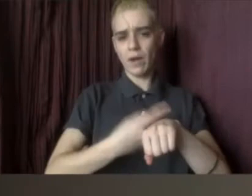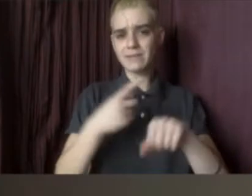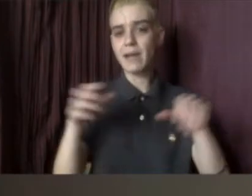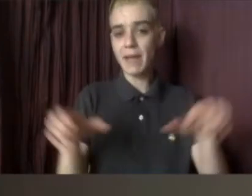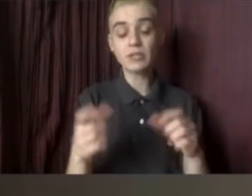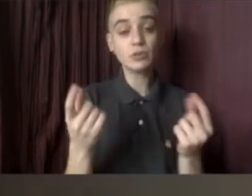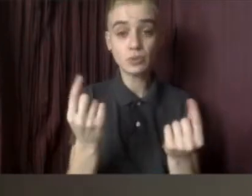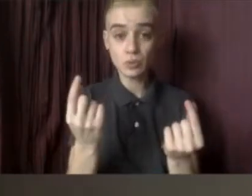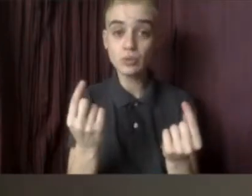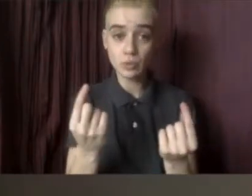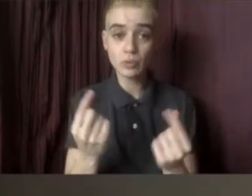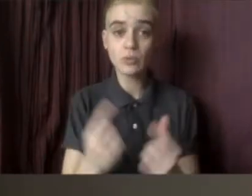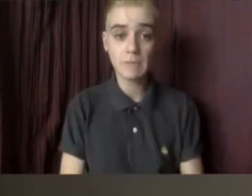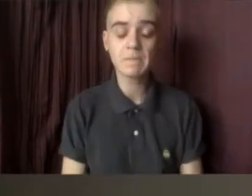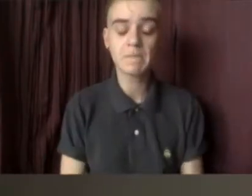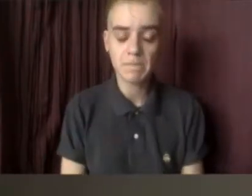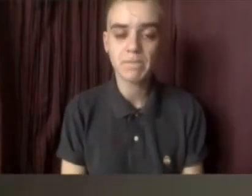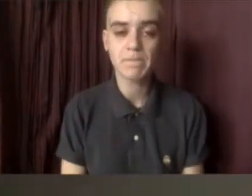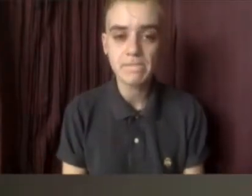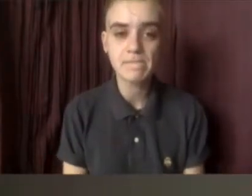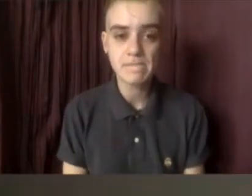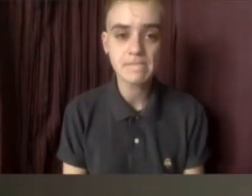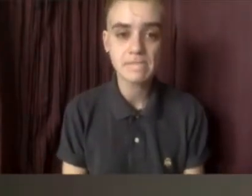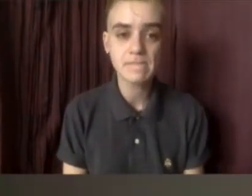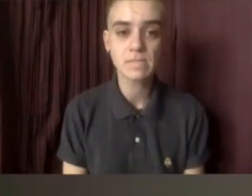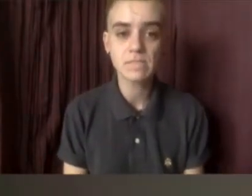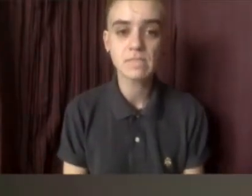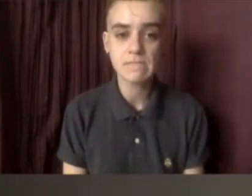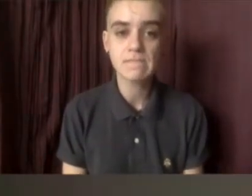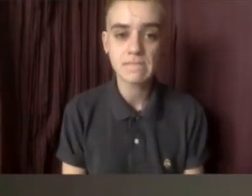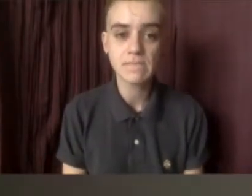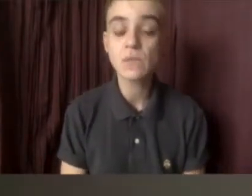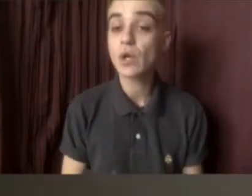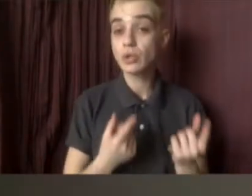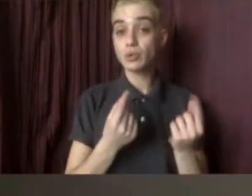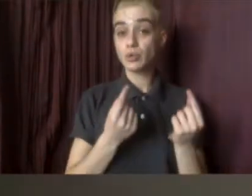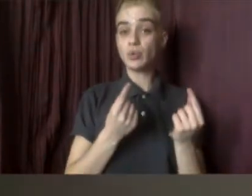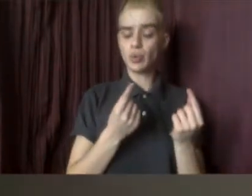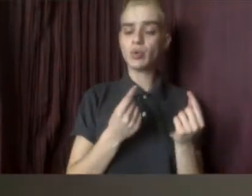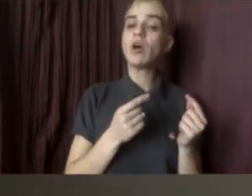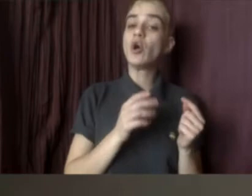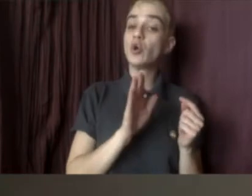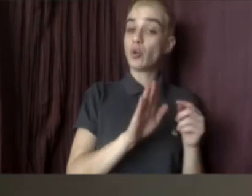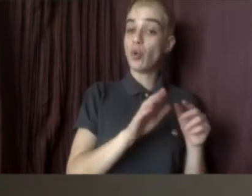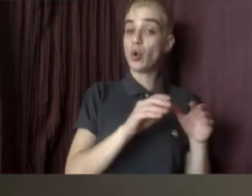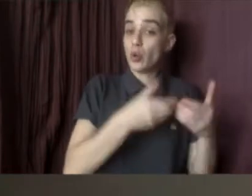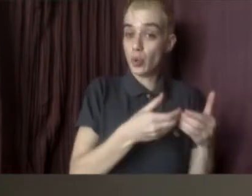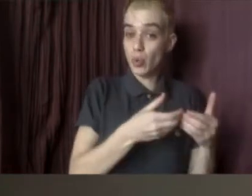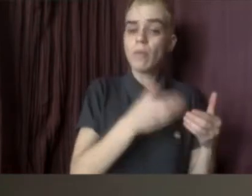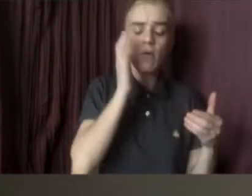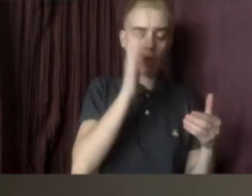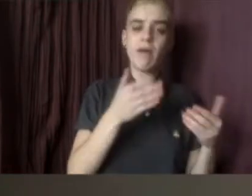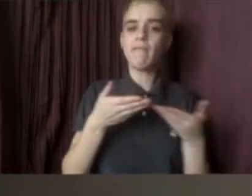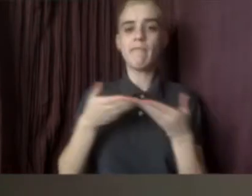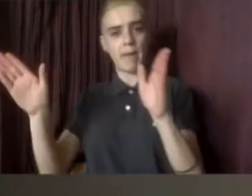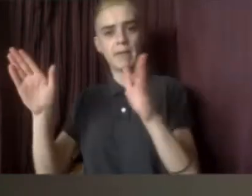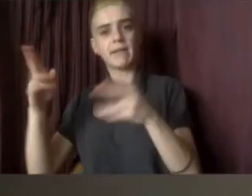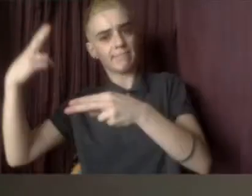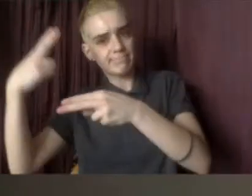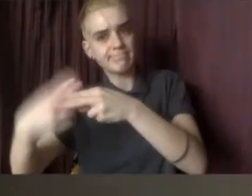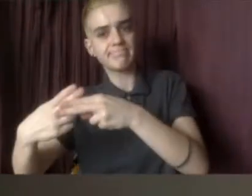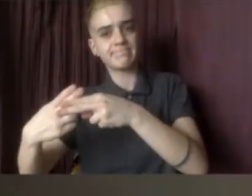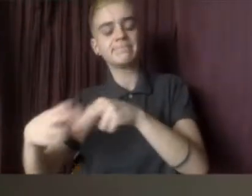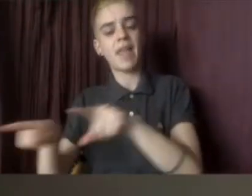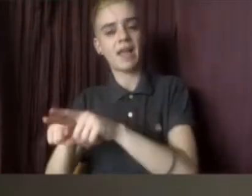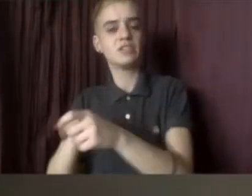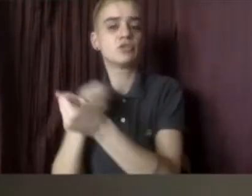couple of weeks, but it's a full update on where our campaign is, what we're doing, how you can engage. So that's another way that you can get engaged.